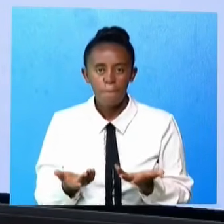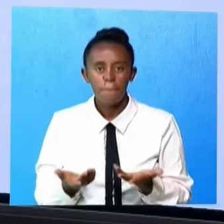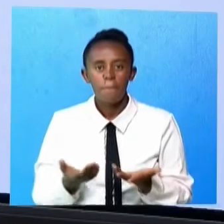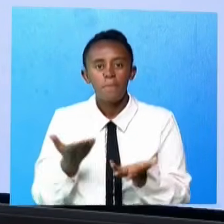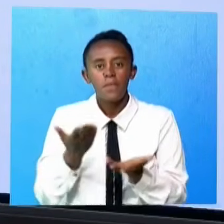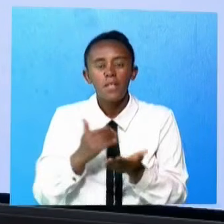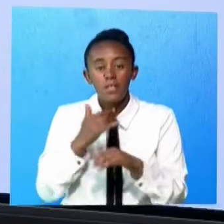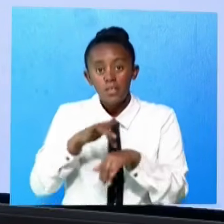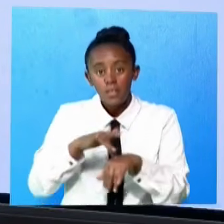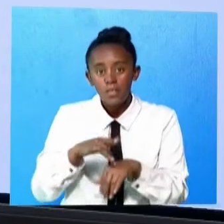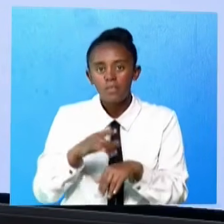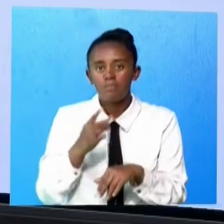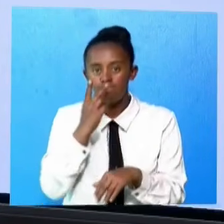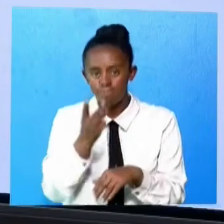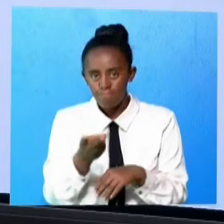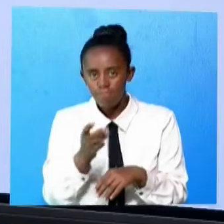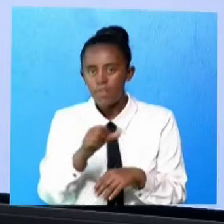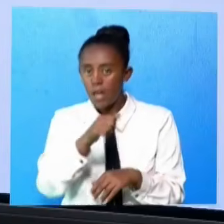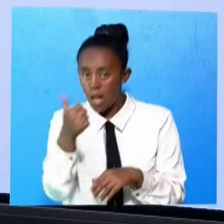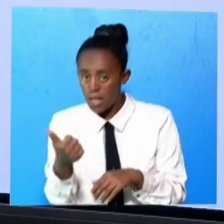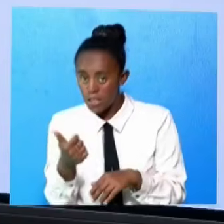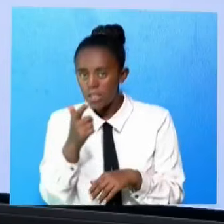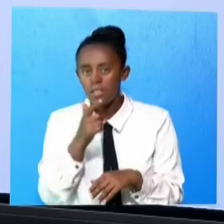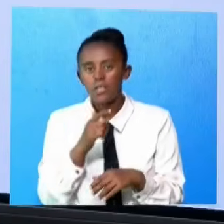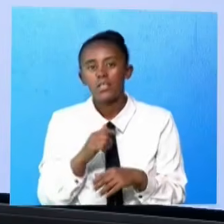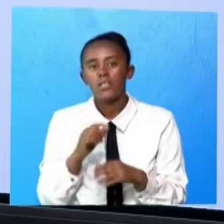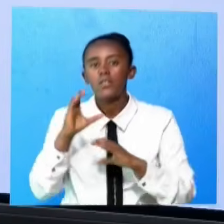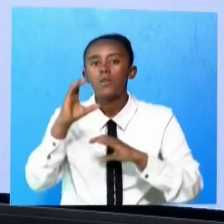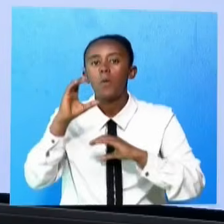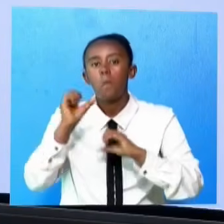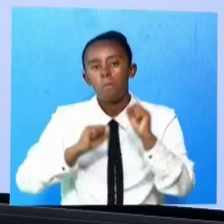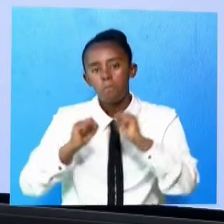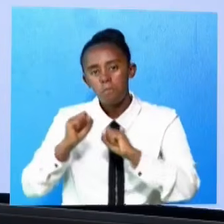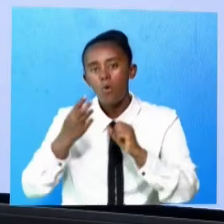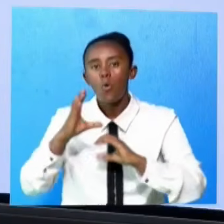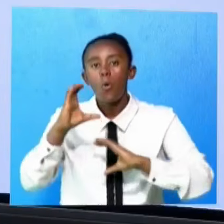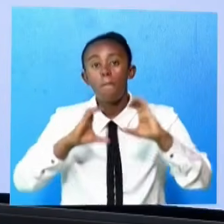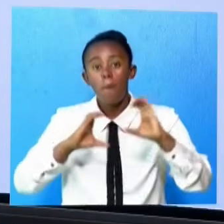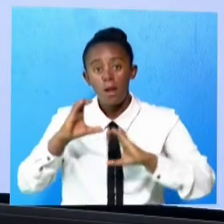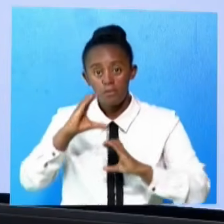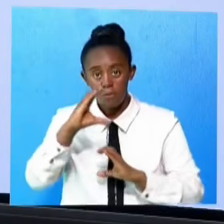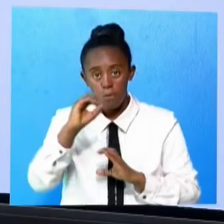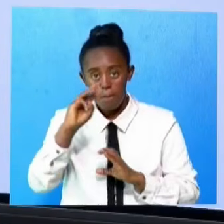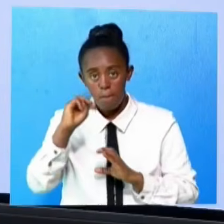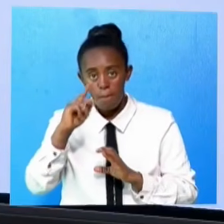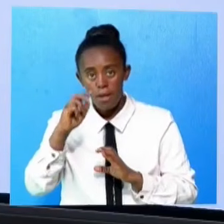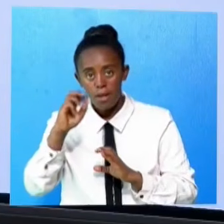And then when it comes to here now, another case of comparatives, let's see.